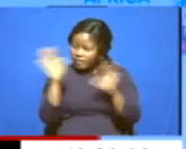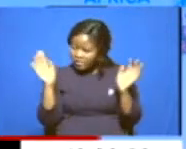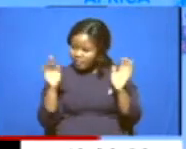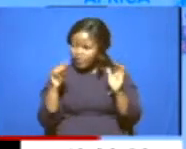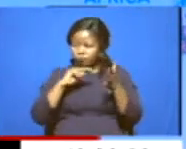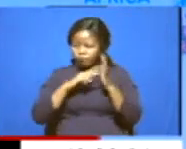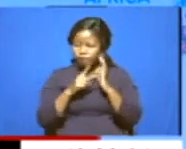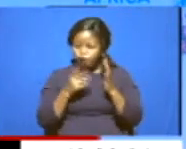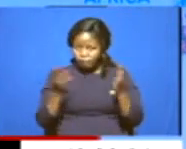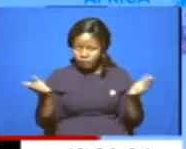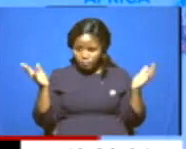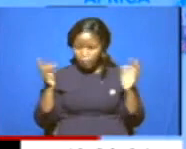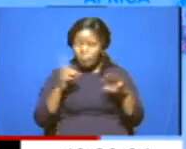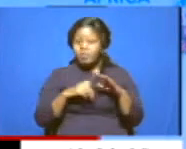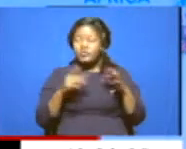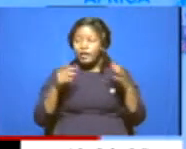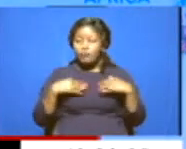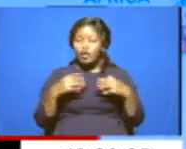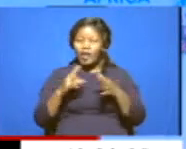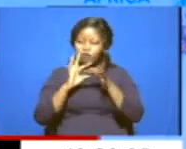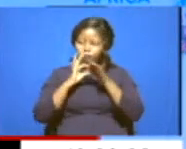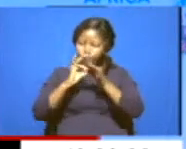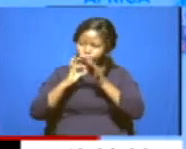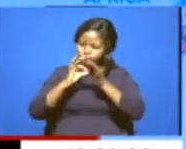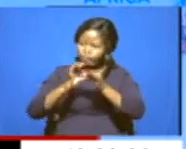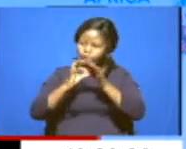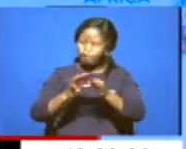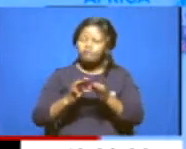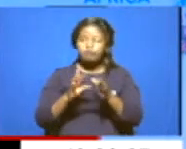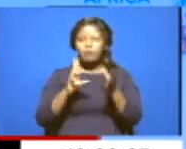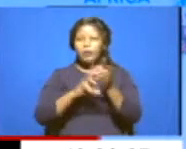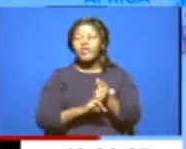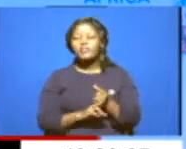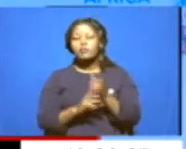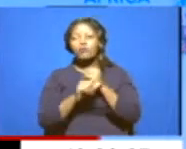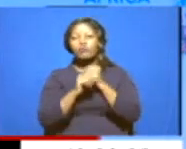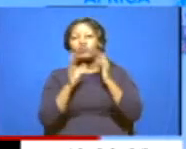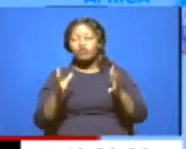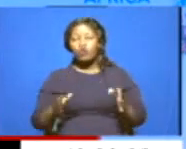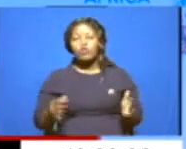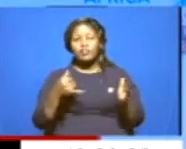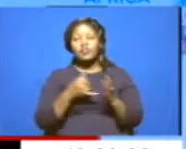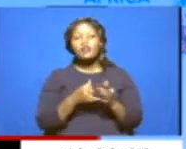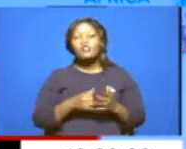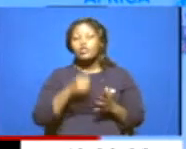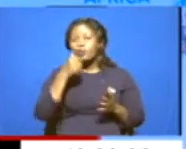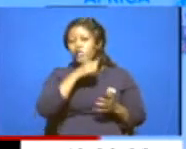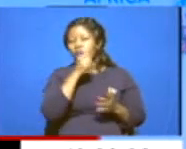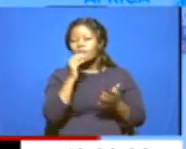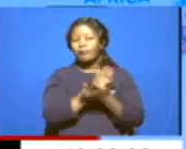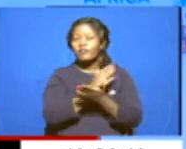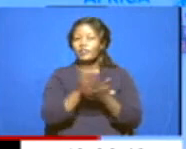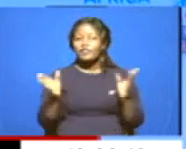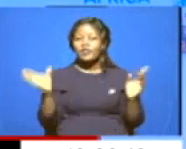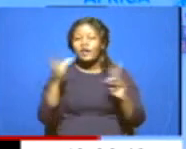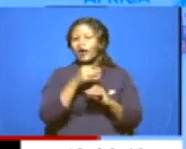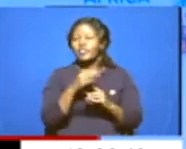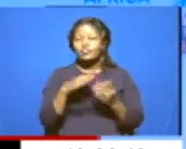strong partnerships with all stakeholders, including the private sector, we can achieve a lot.